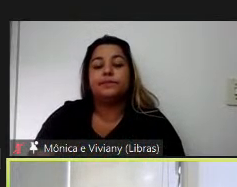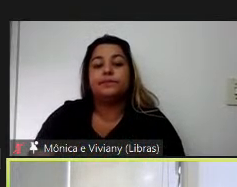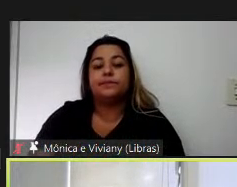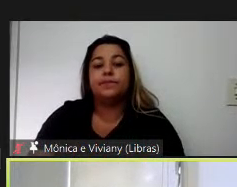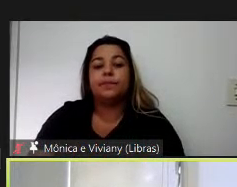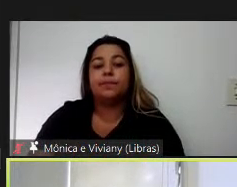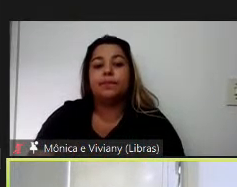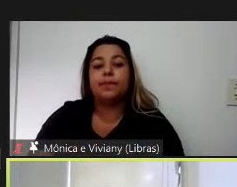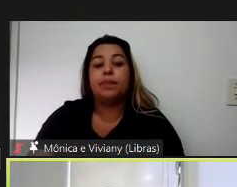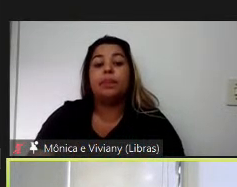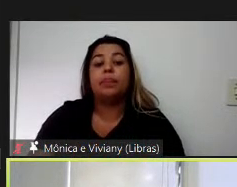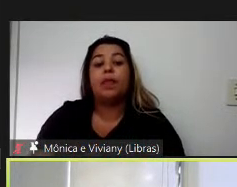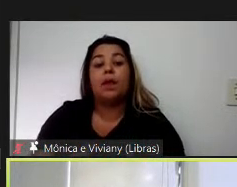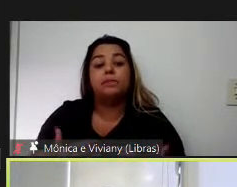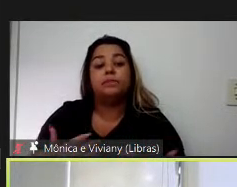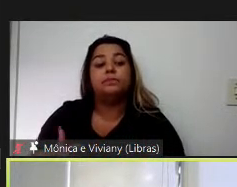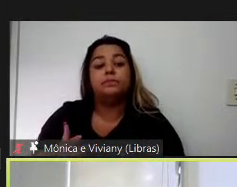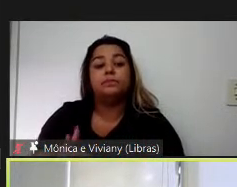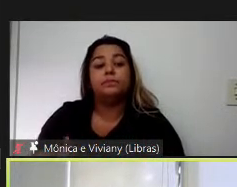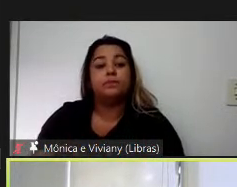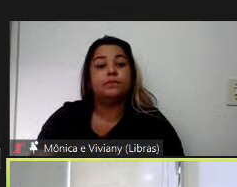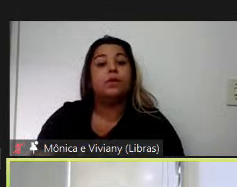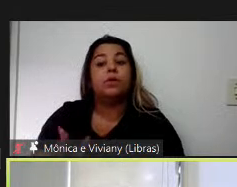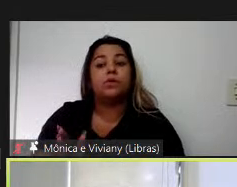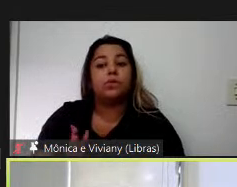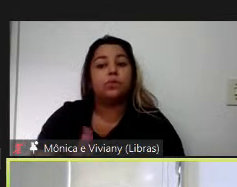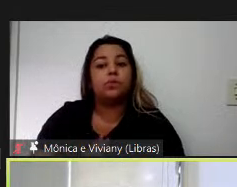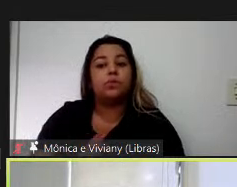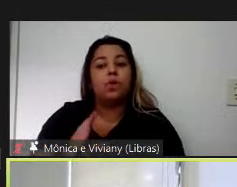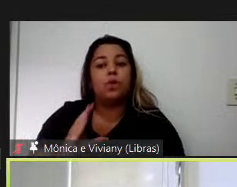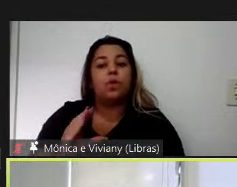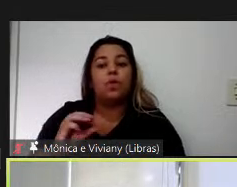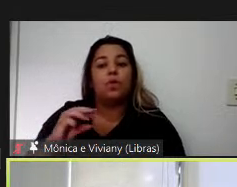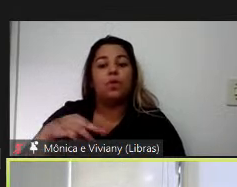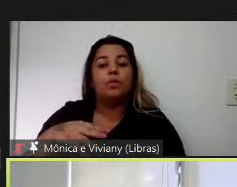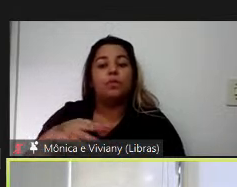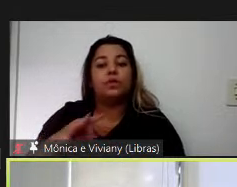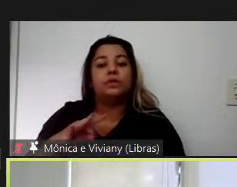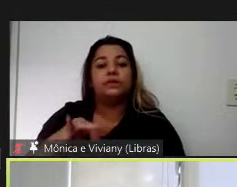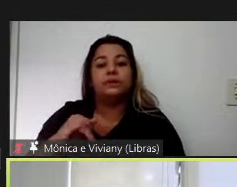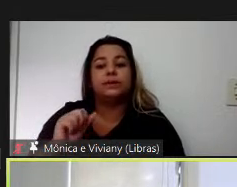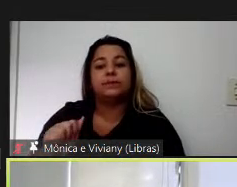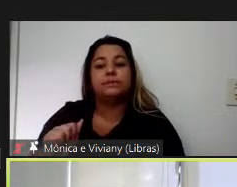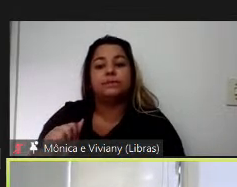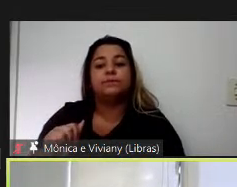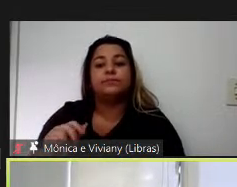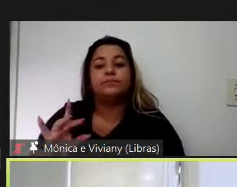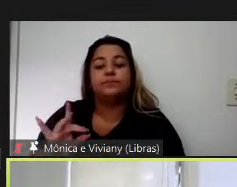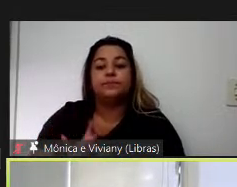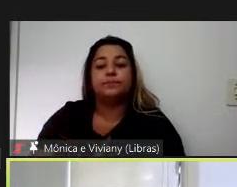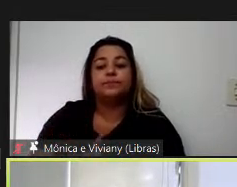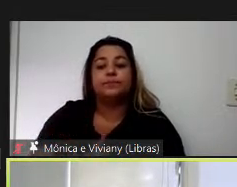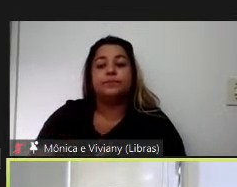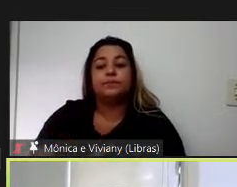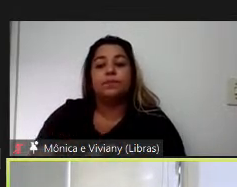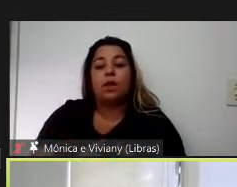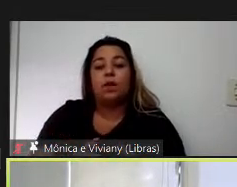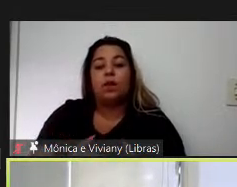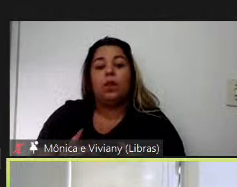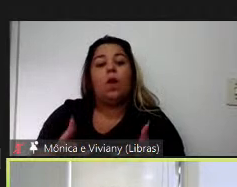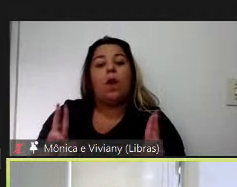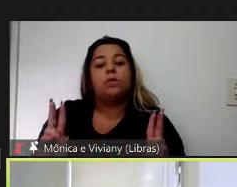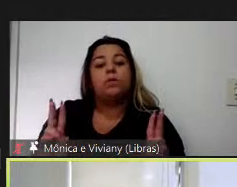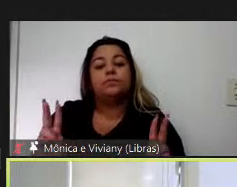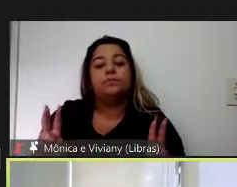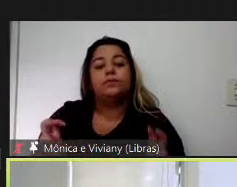Bem, eu vou passar essas competências. So I'm going to pass these competences because I want to show